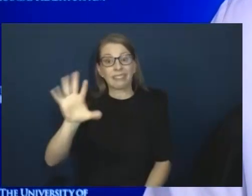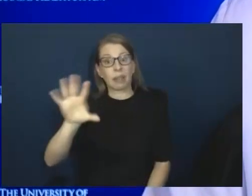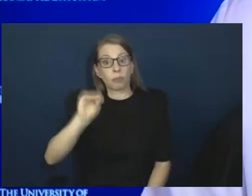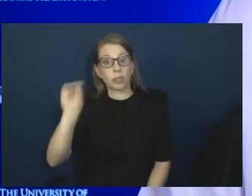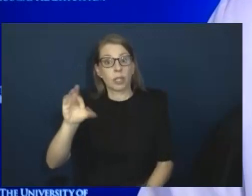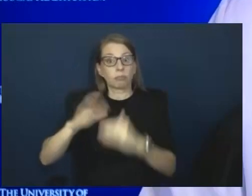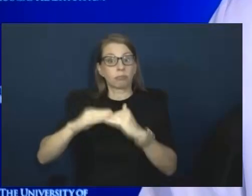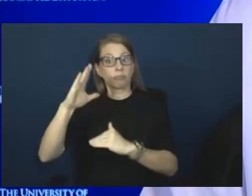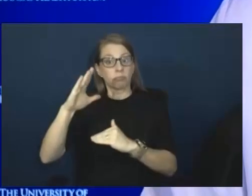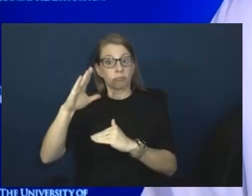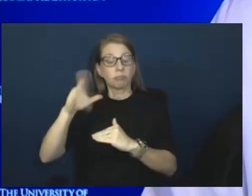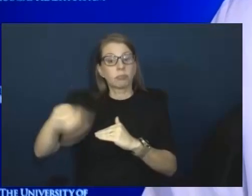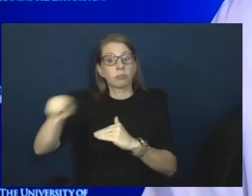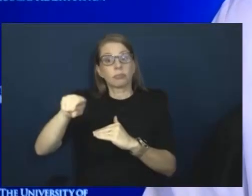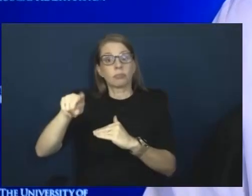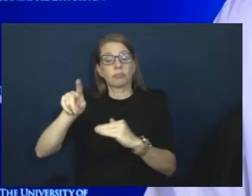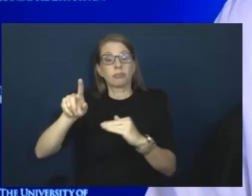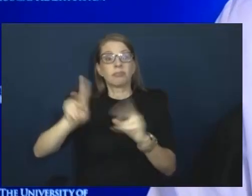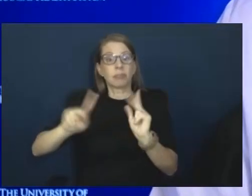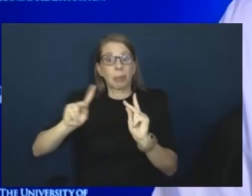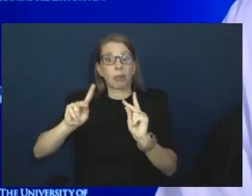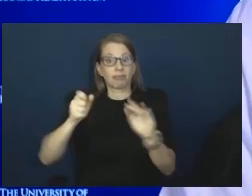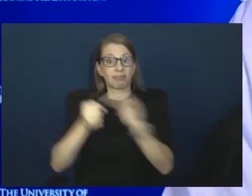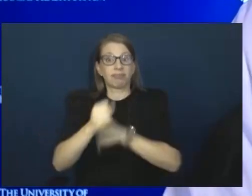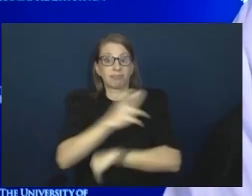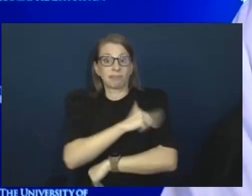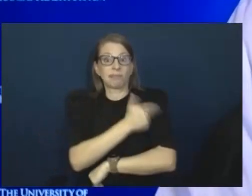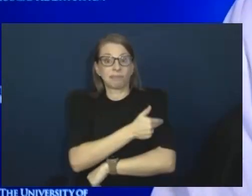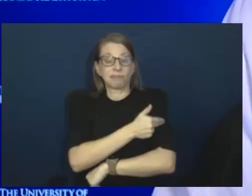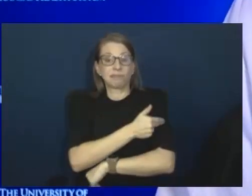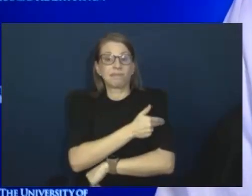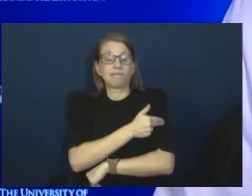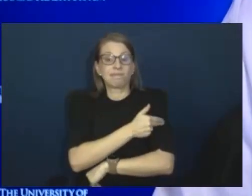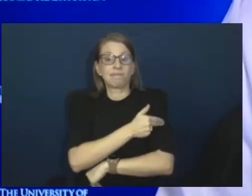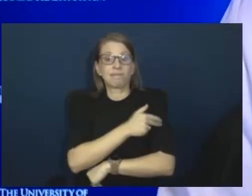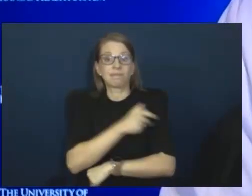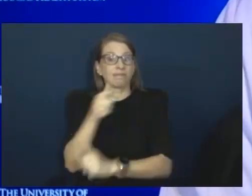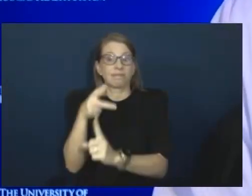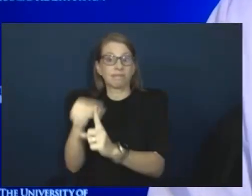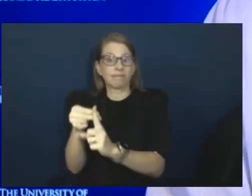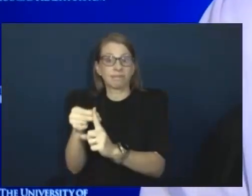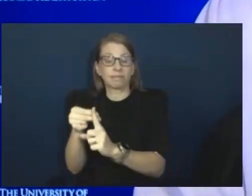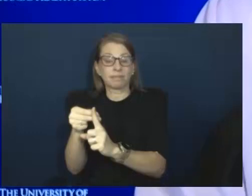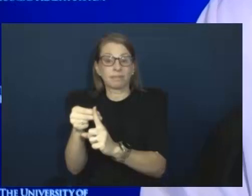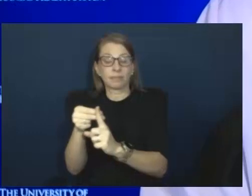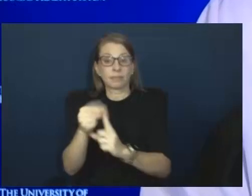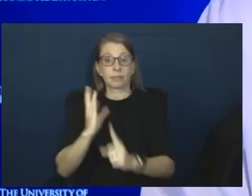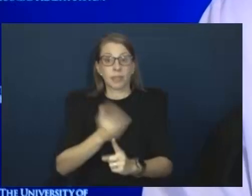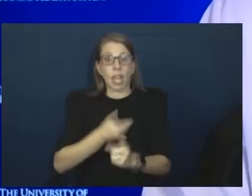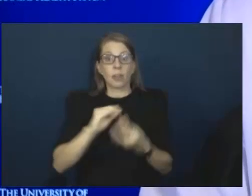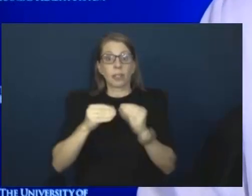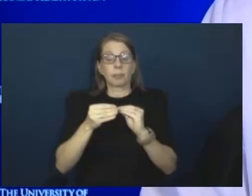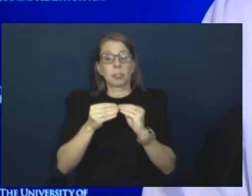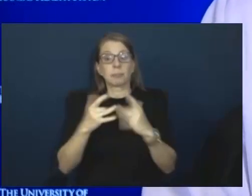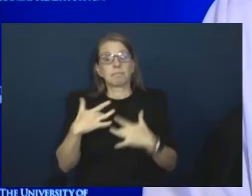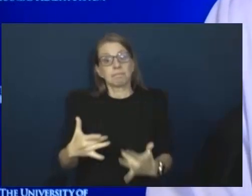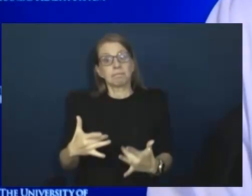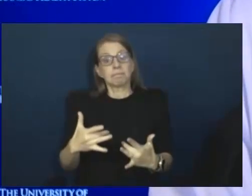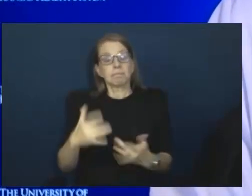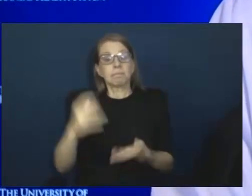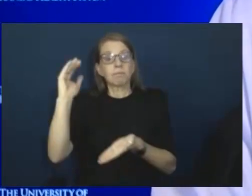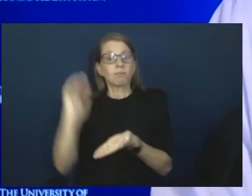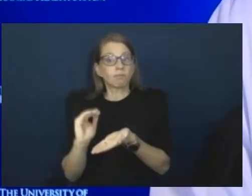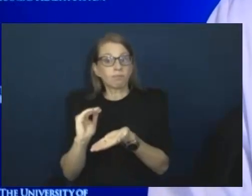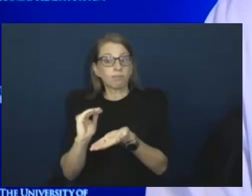those people who are in the hospital are unvaccinated. Our numbers tend to be a little bit lower for